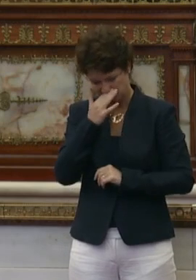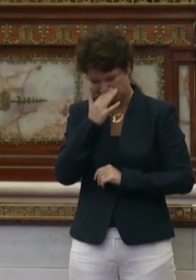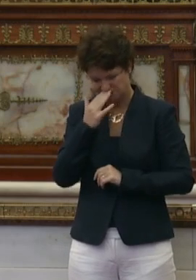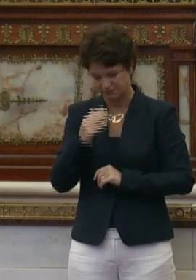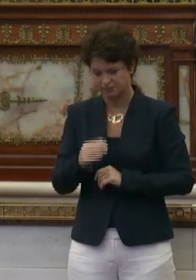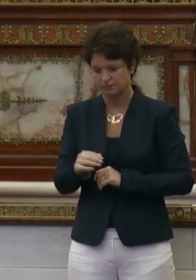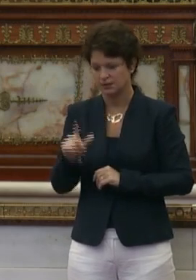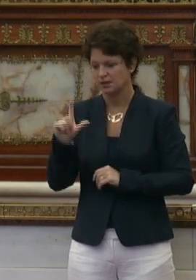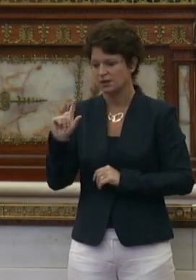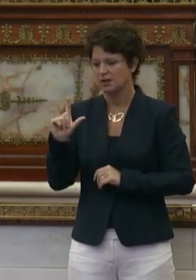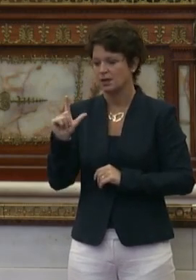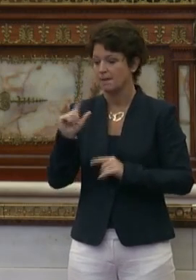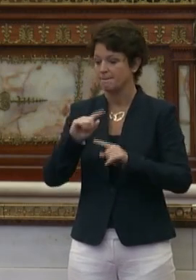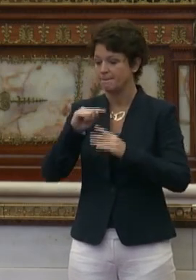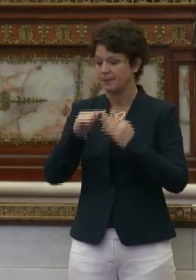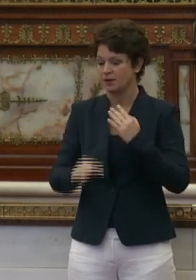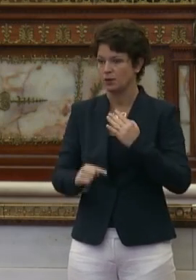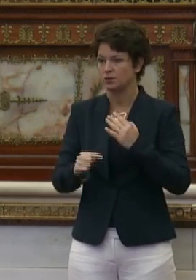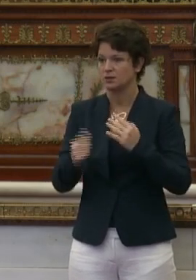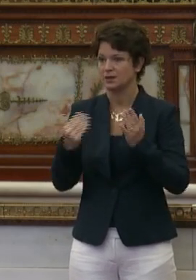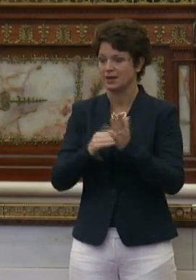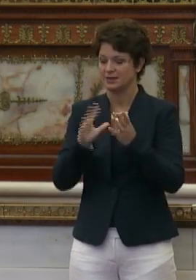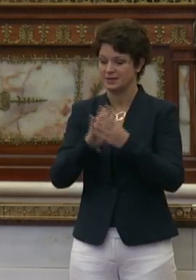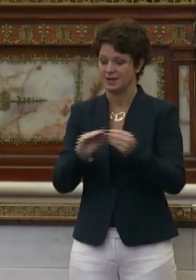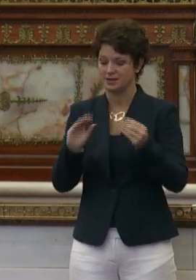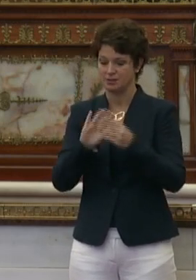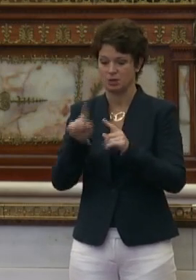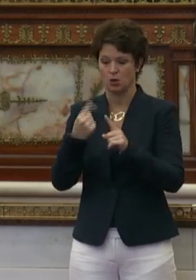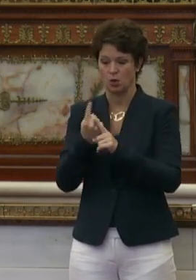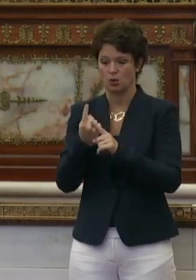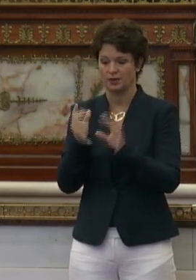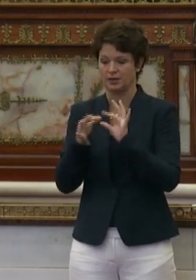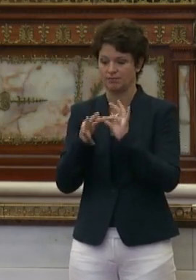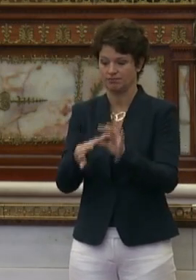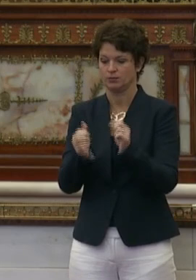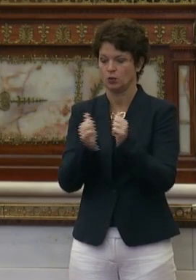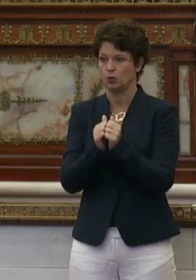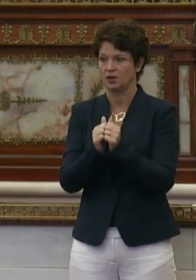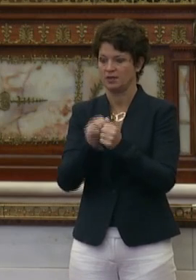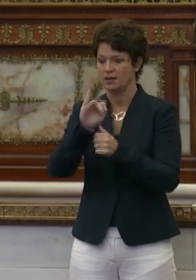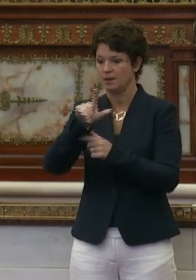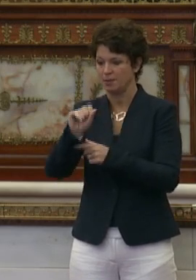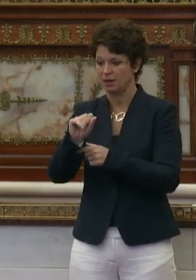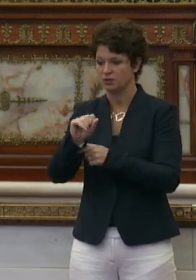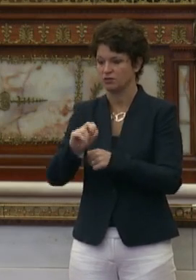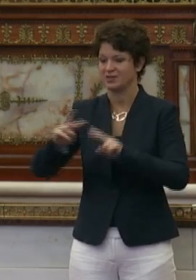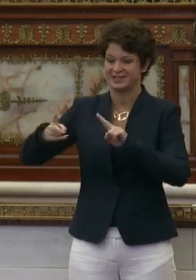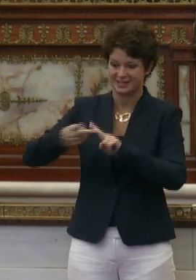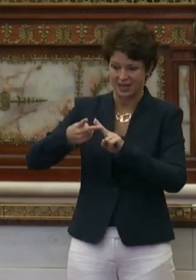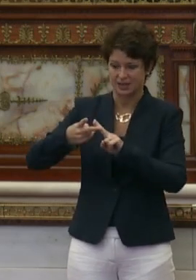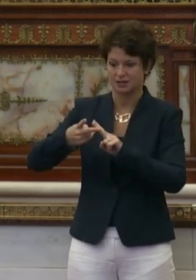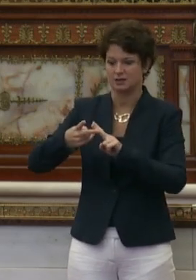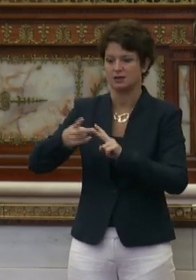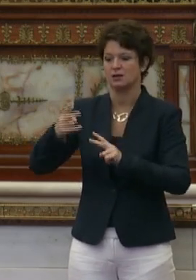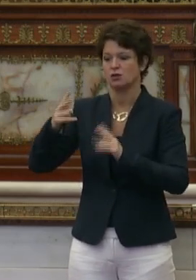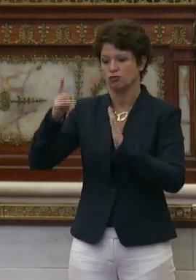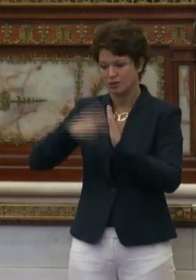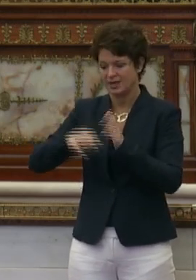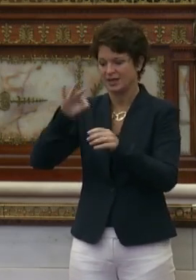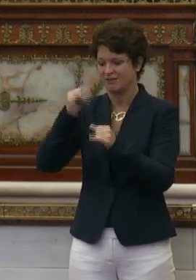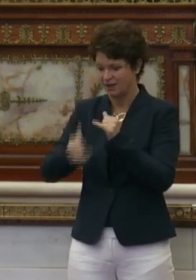Those legislative matters today, your testimony only limited to the bills that were called up by Councilwoman